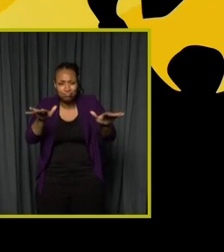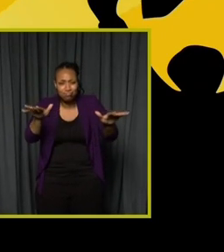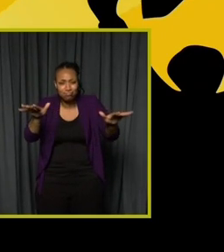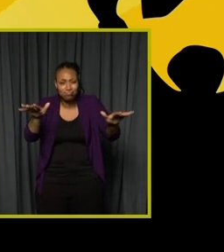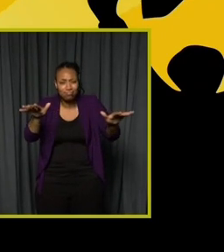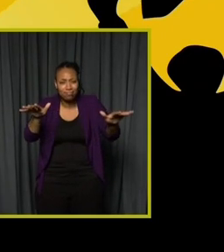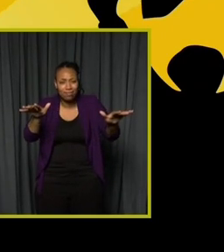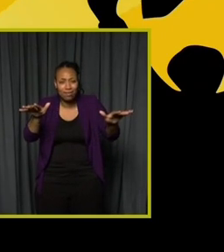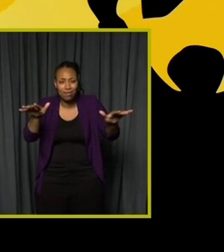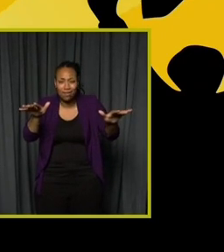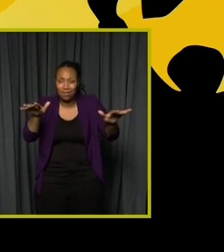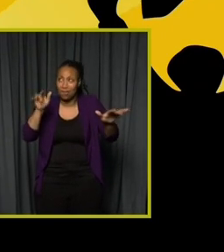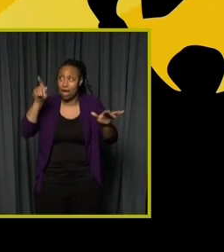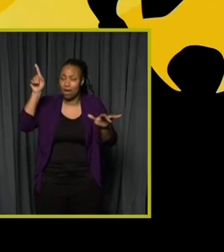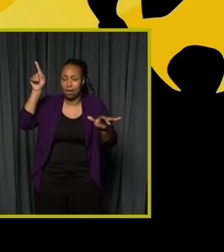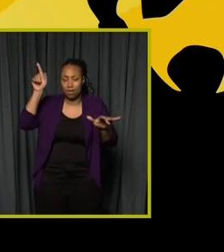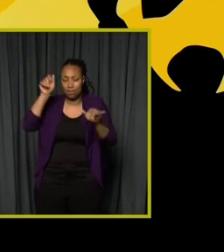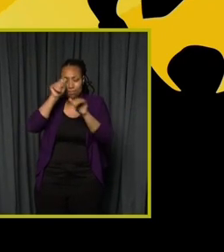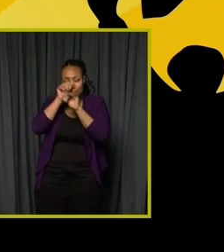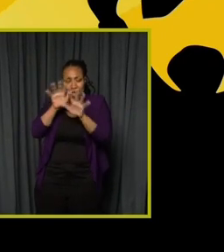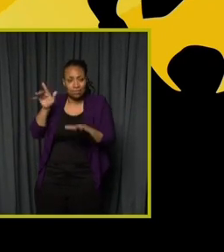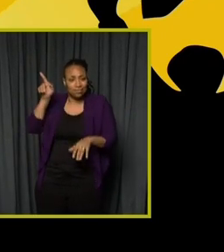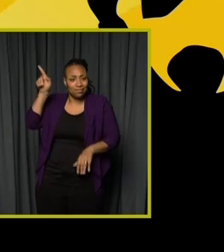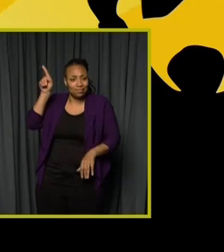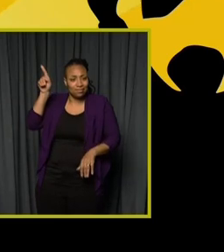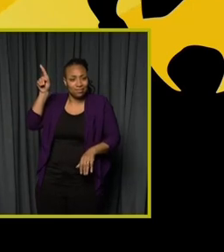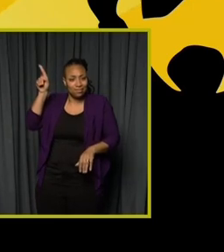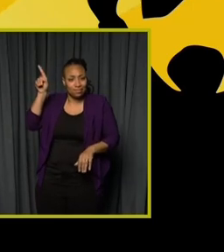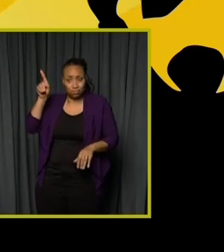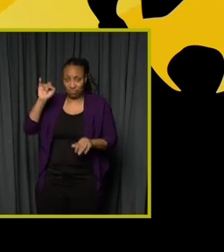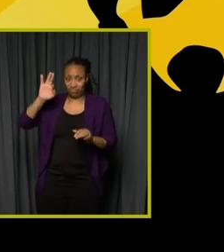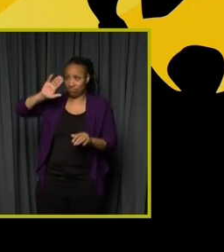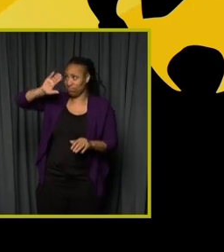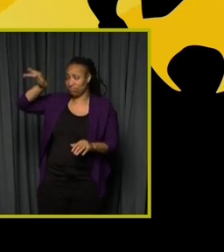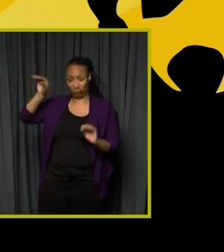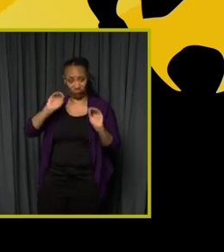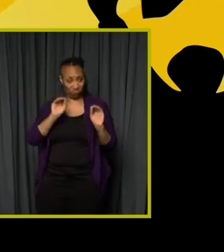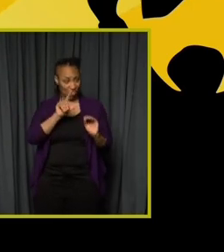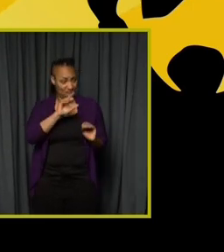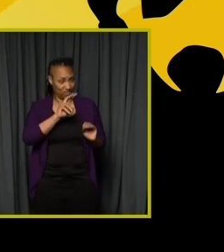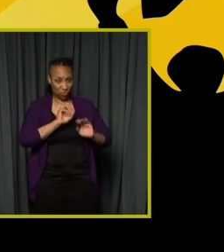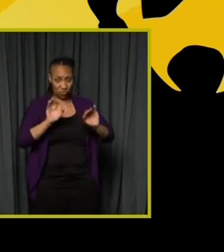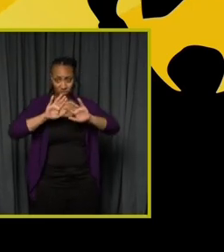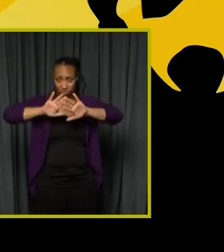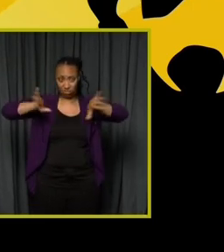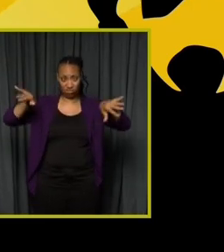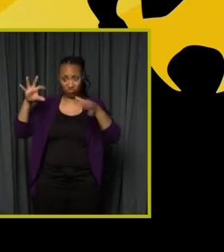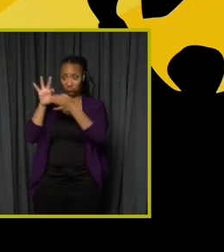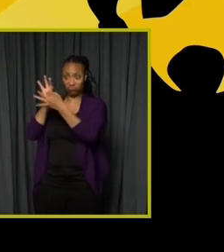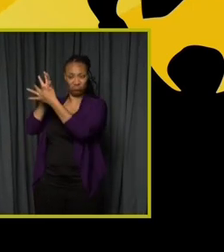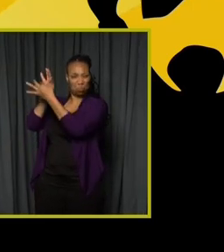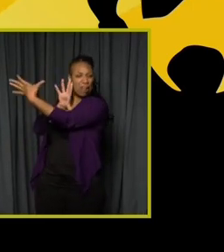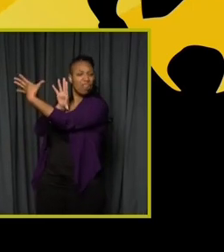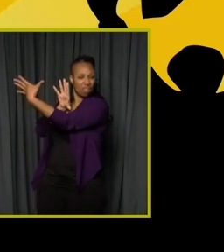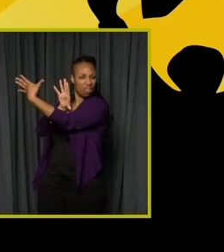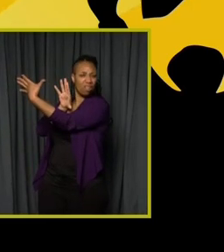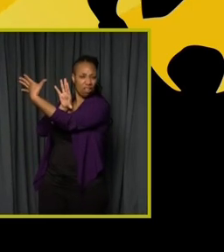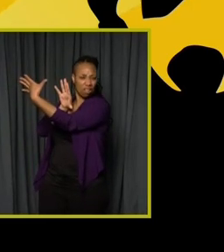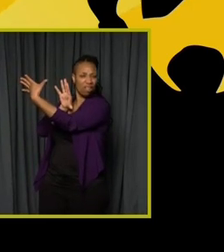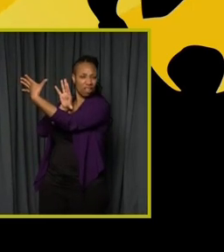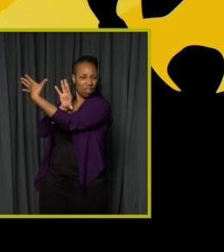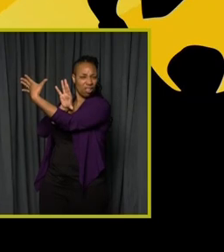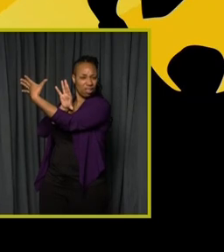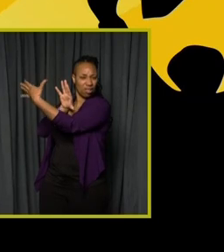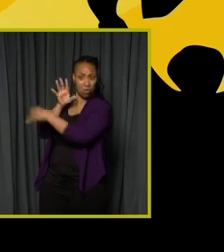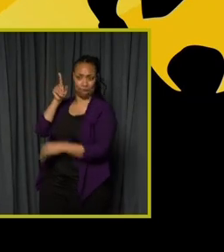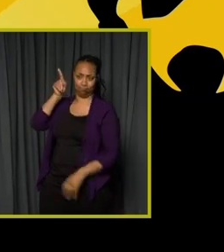He or she who loves not knows not God, for God is love." You've taught